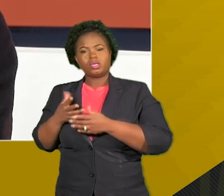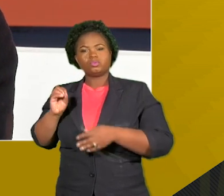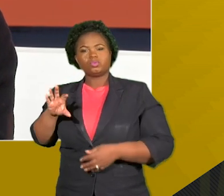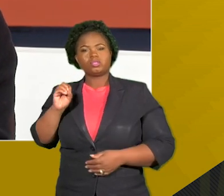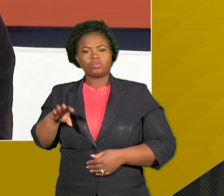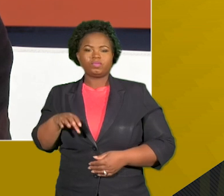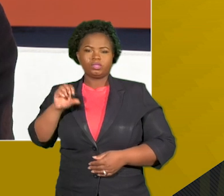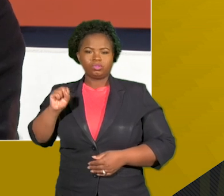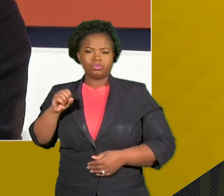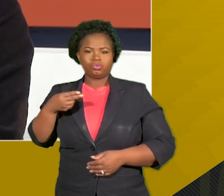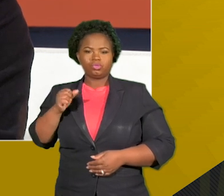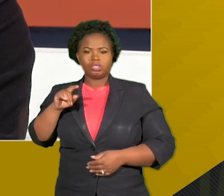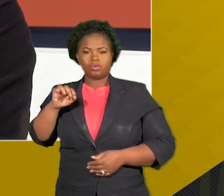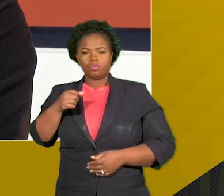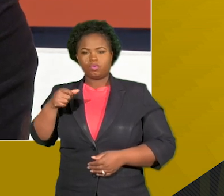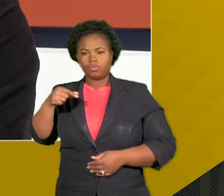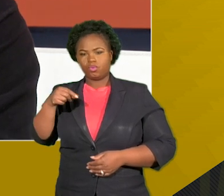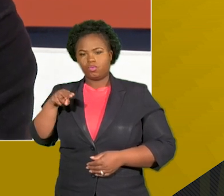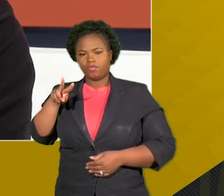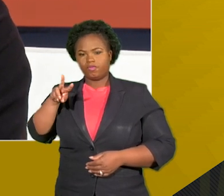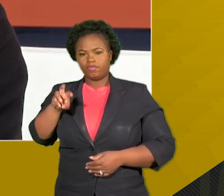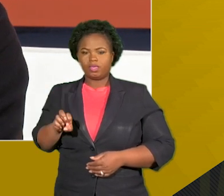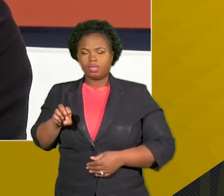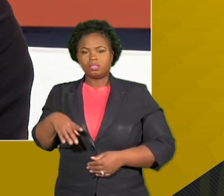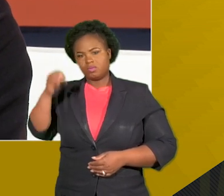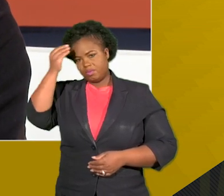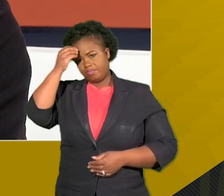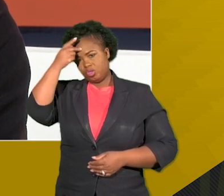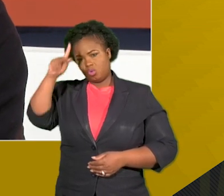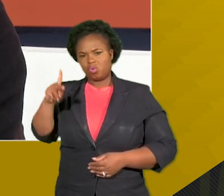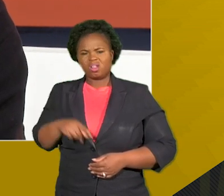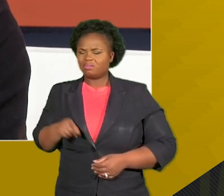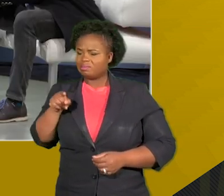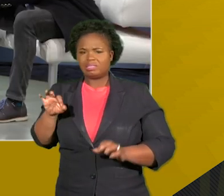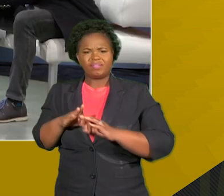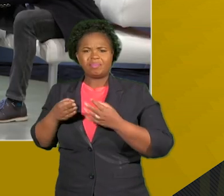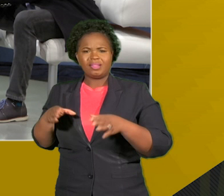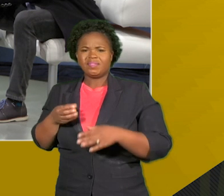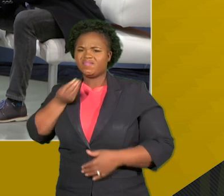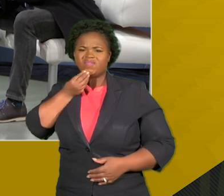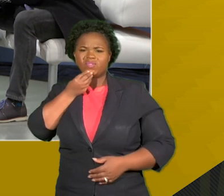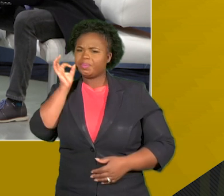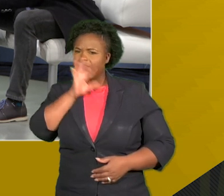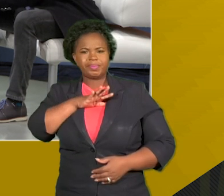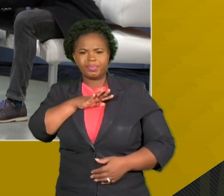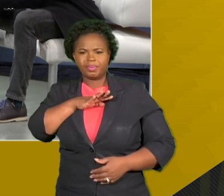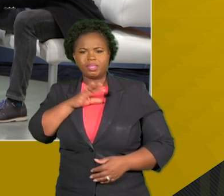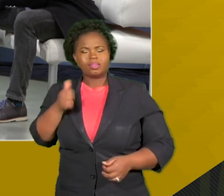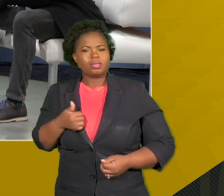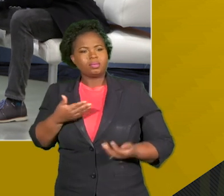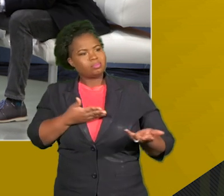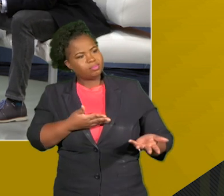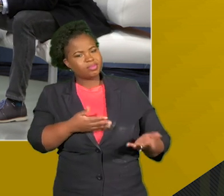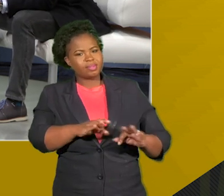Soshanguve. One of the immediate needs that we realized was that they needed food. They had no food in that particular moment. We came back to our members, we